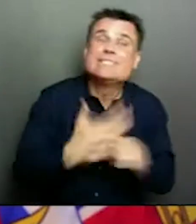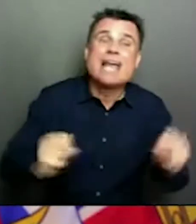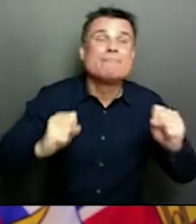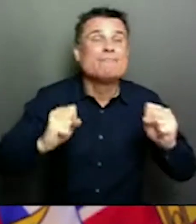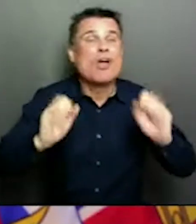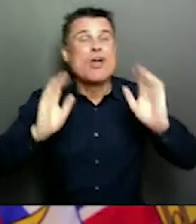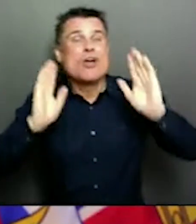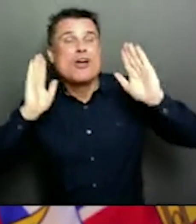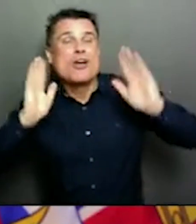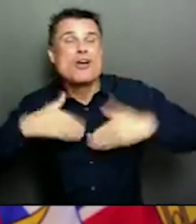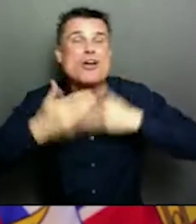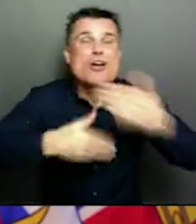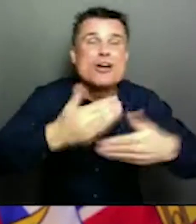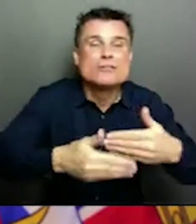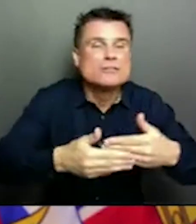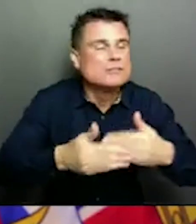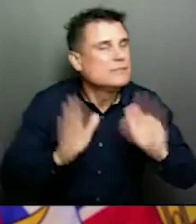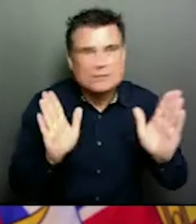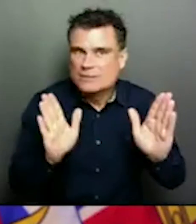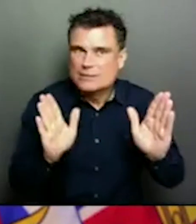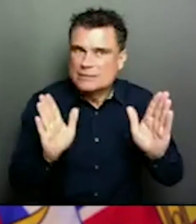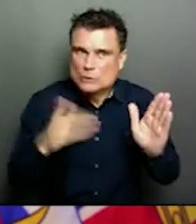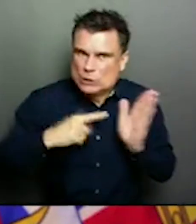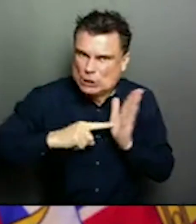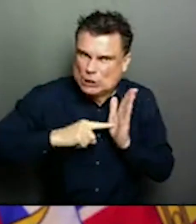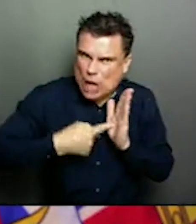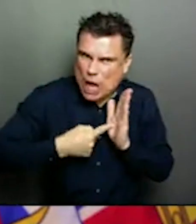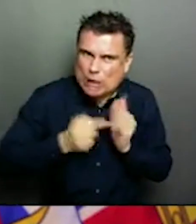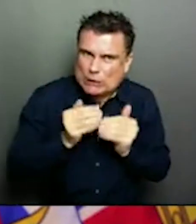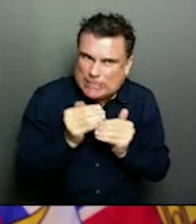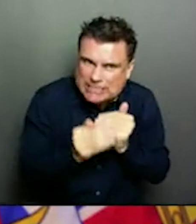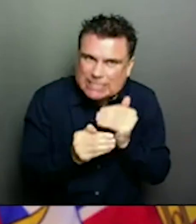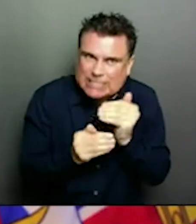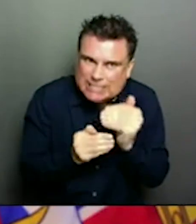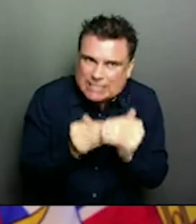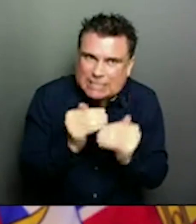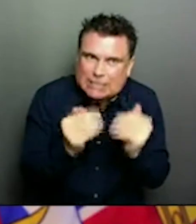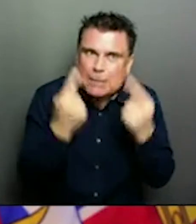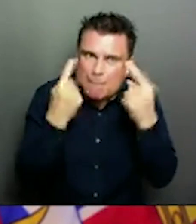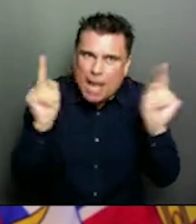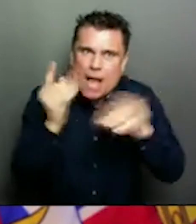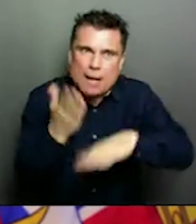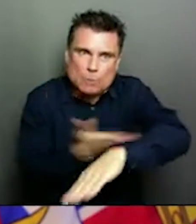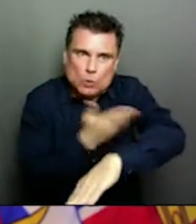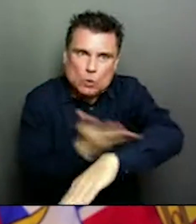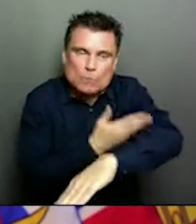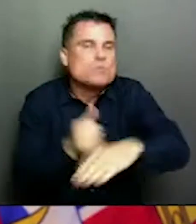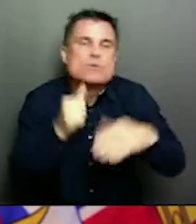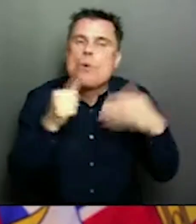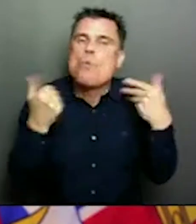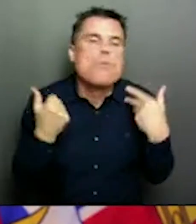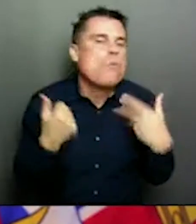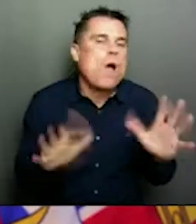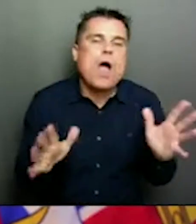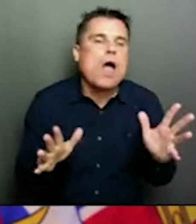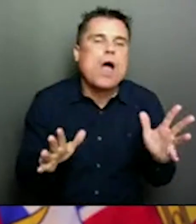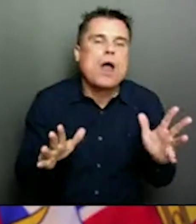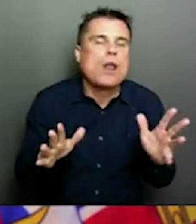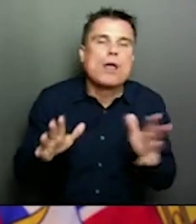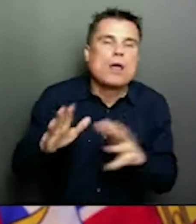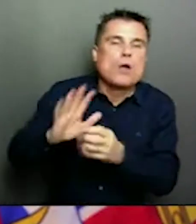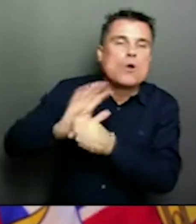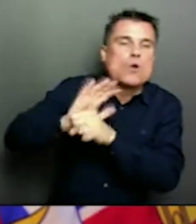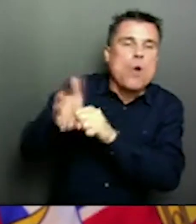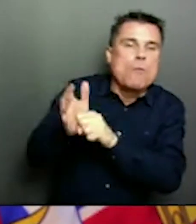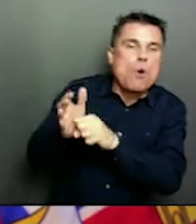beginning this push forward into the final leg of what has been a grueling and long challenge. It